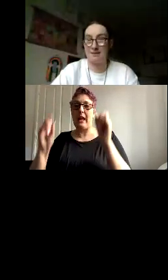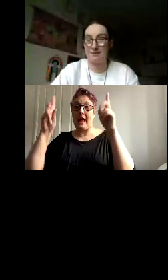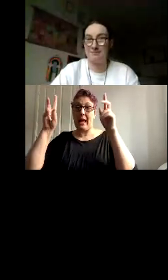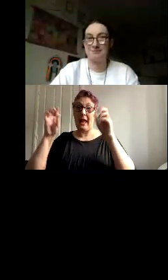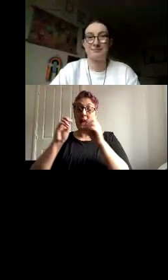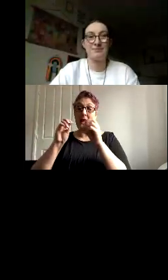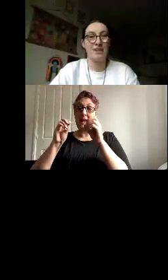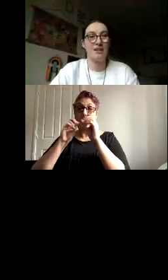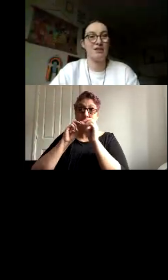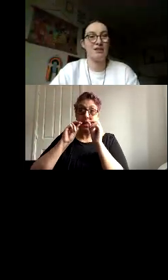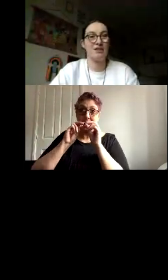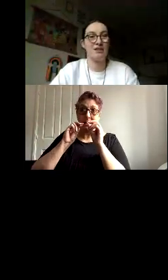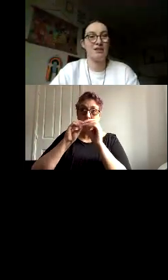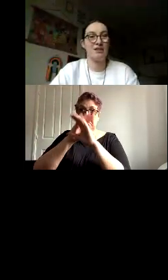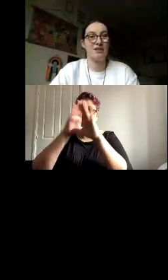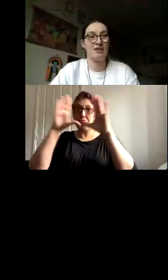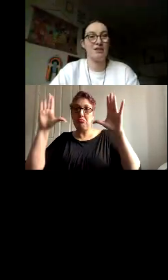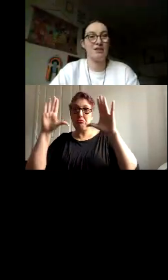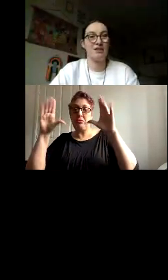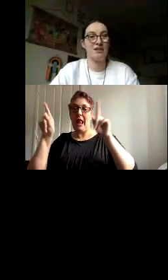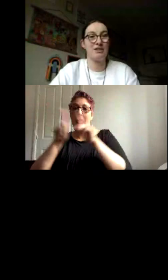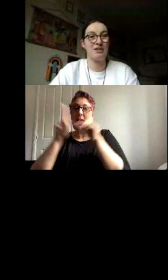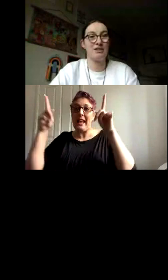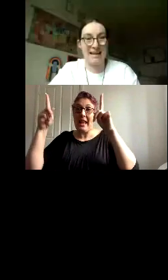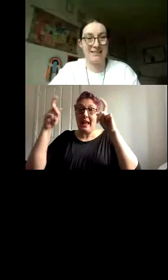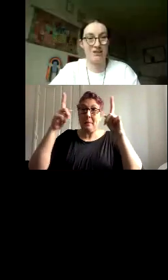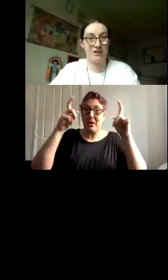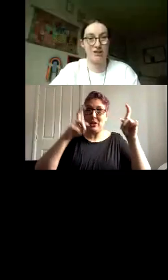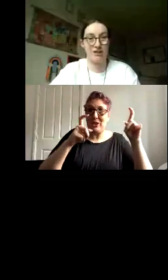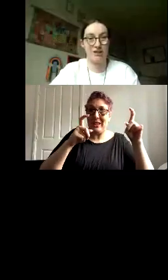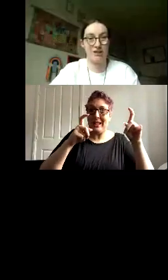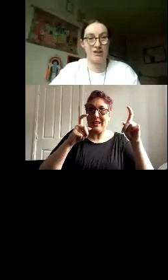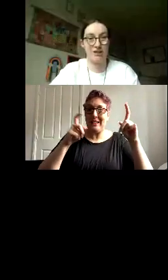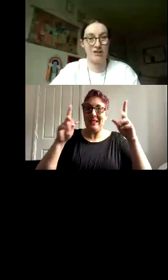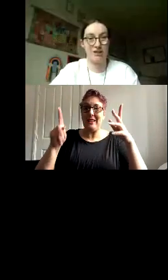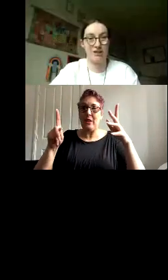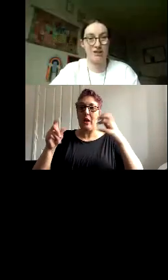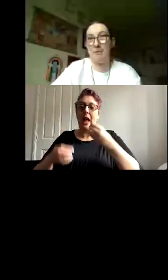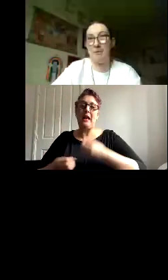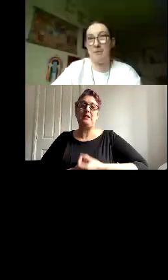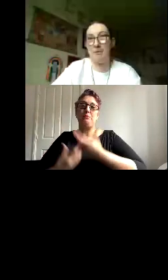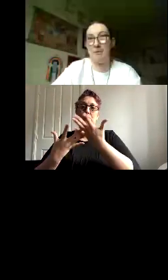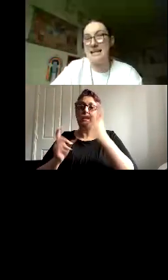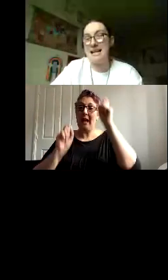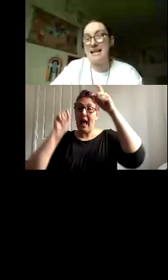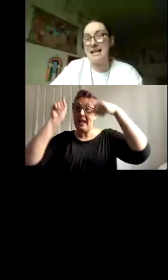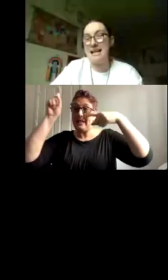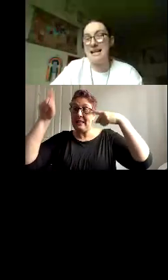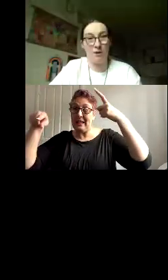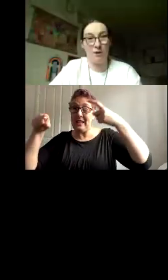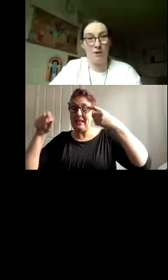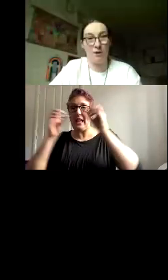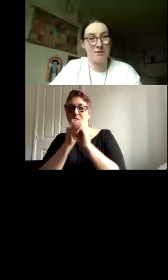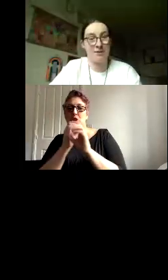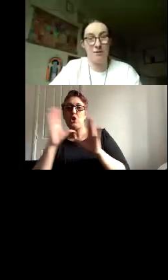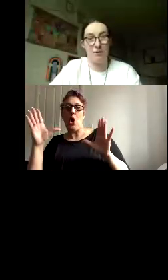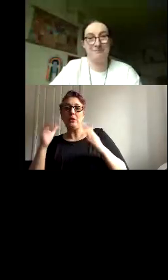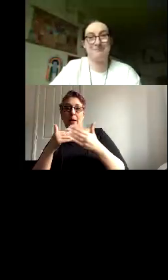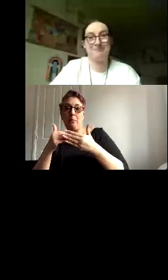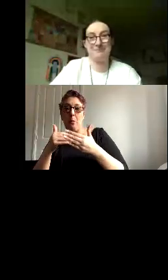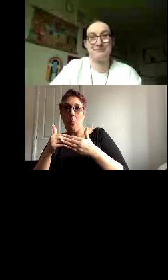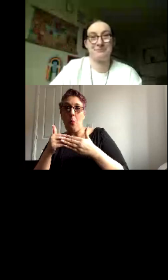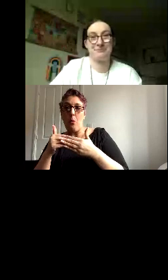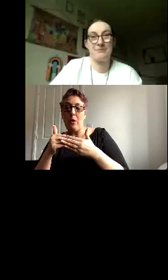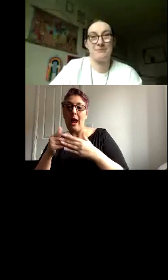meaning. So what you think there is he's just going to open the poll for me and then let me know what you guys thought.